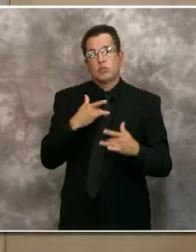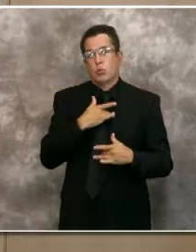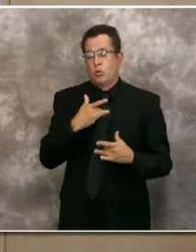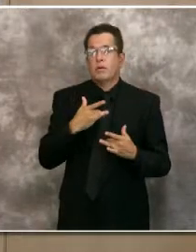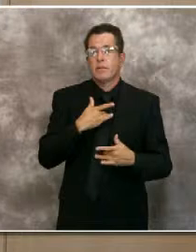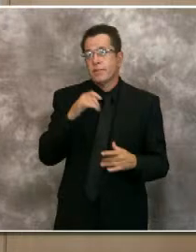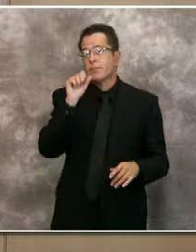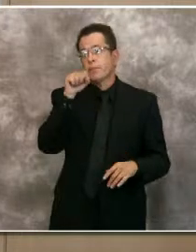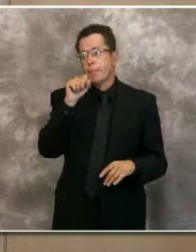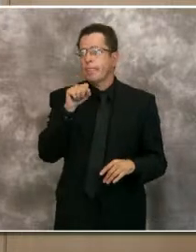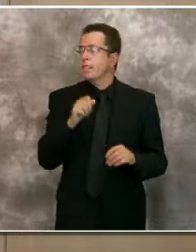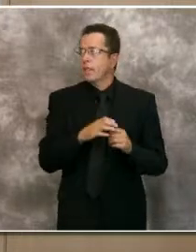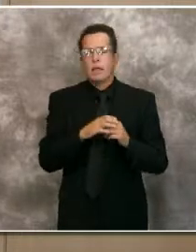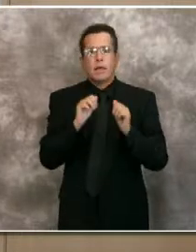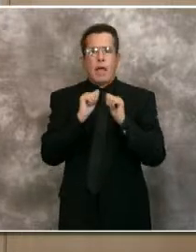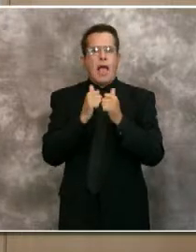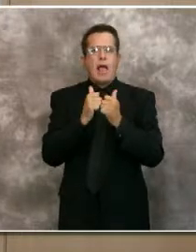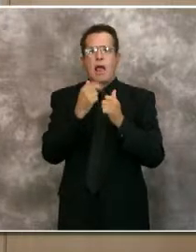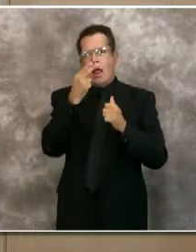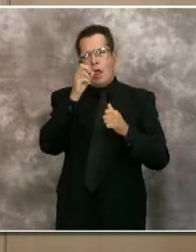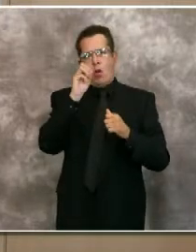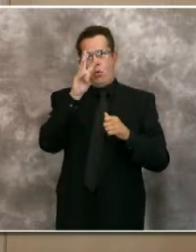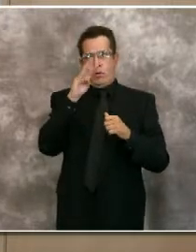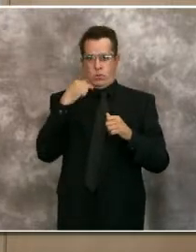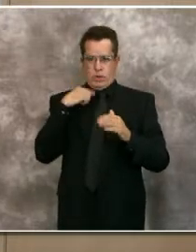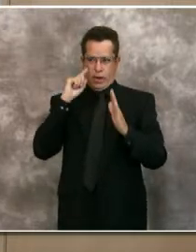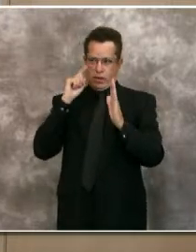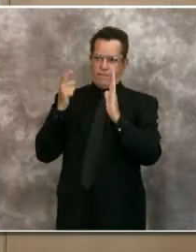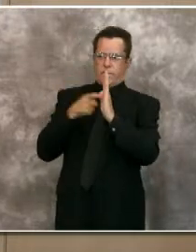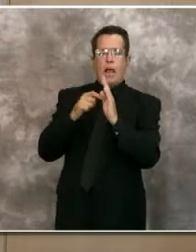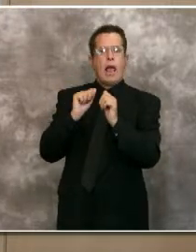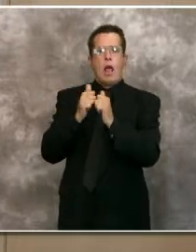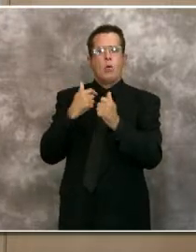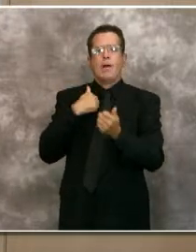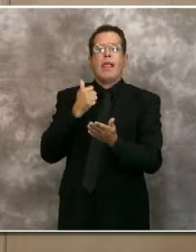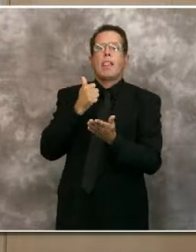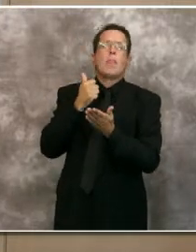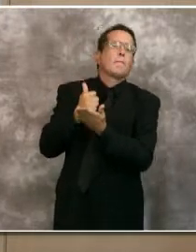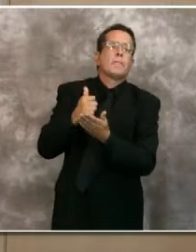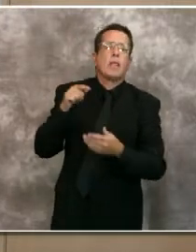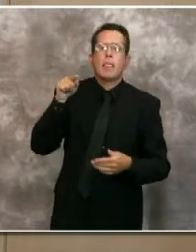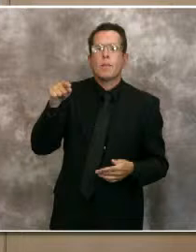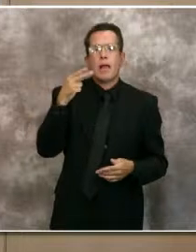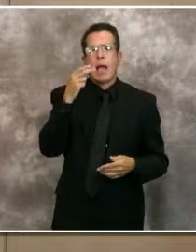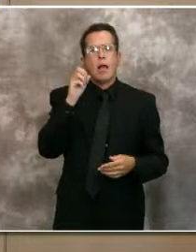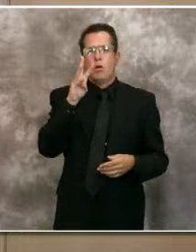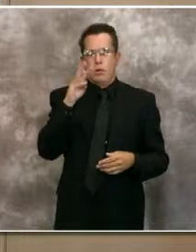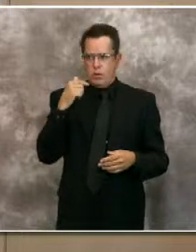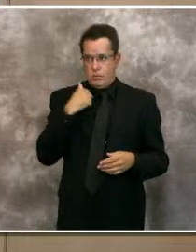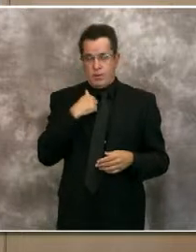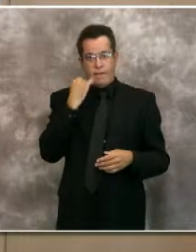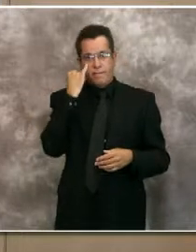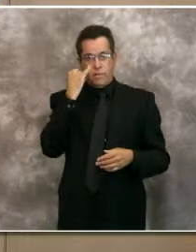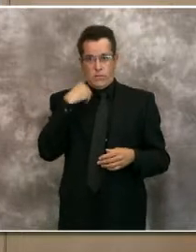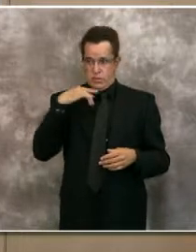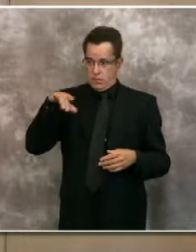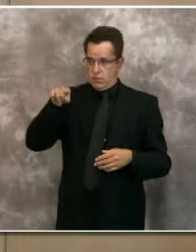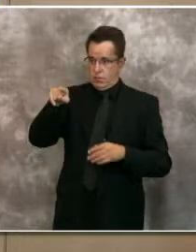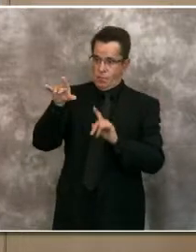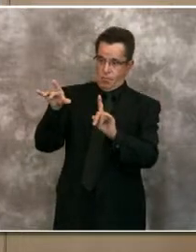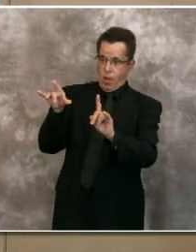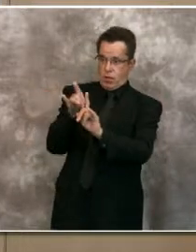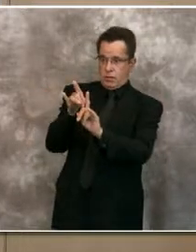the way we try to identify where these are is that we have if a case is